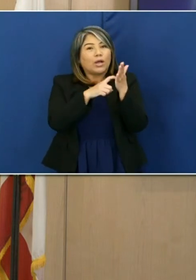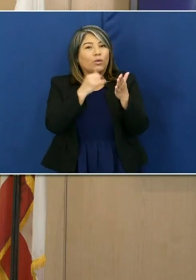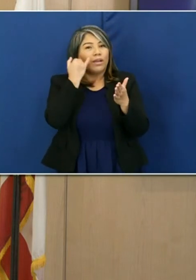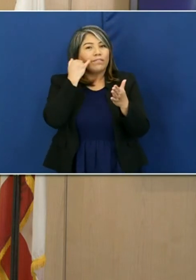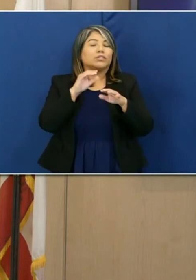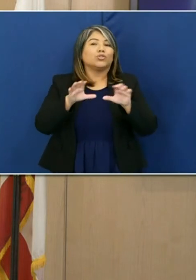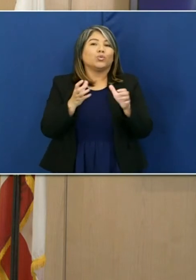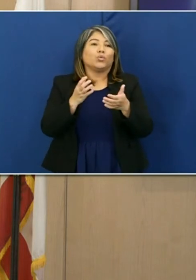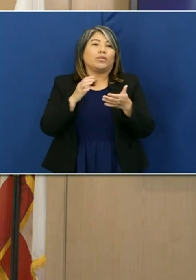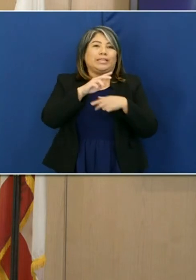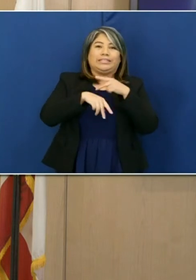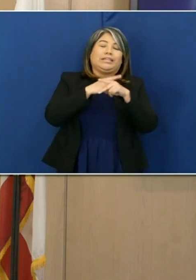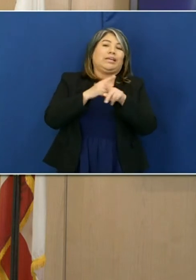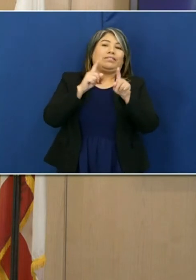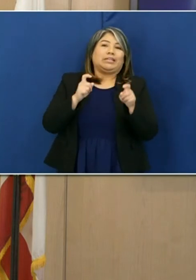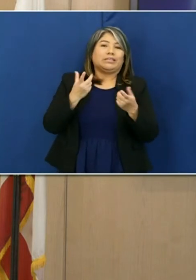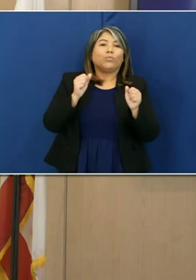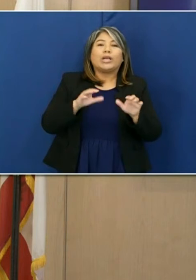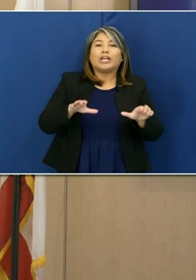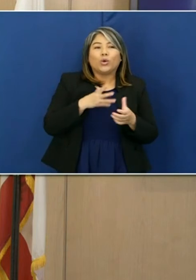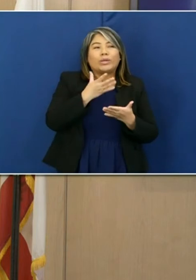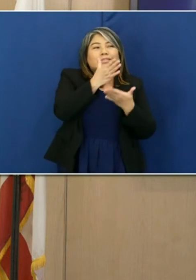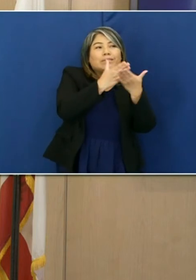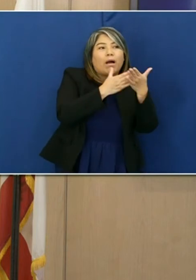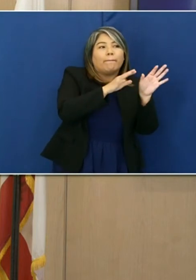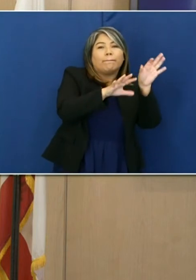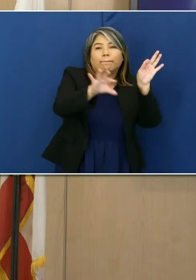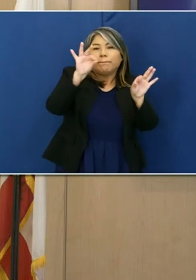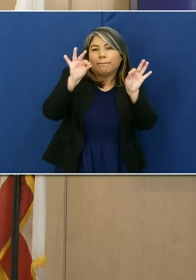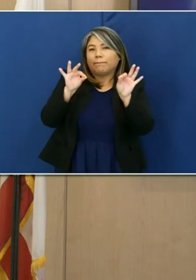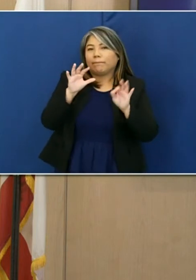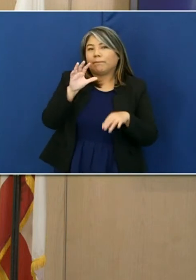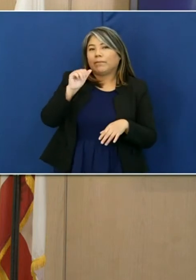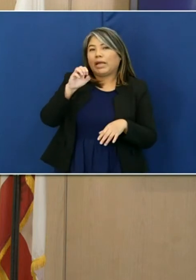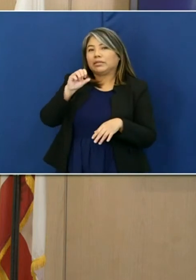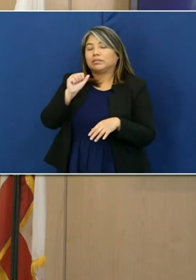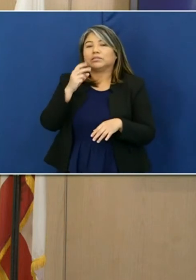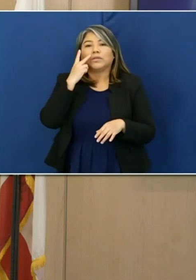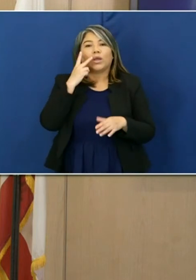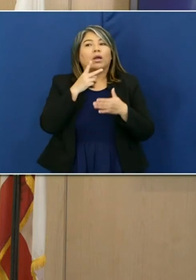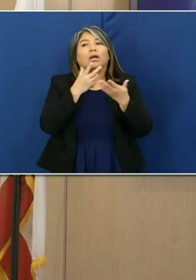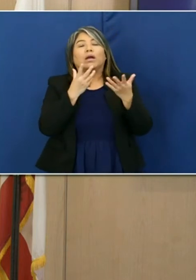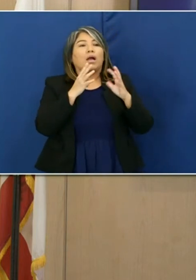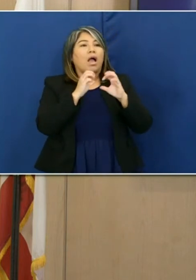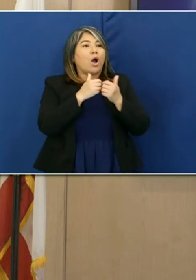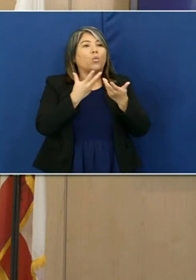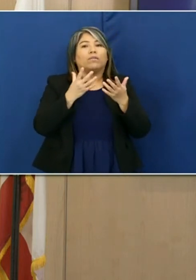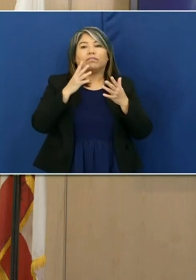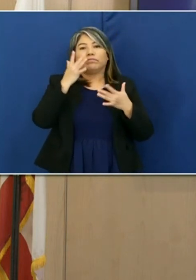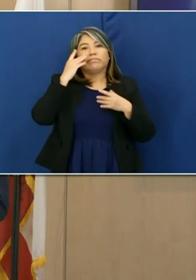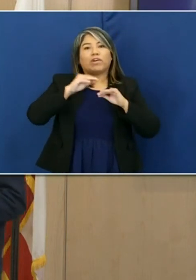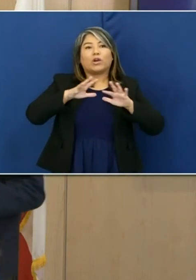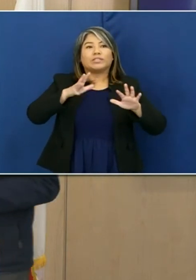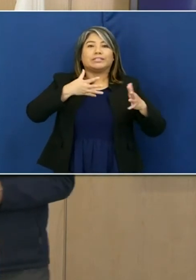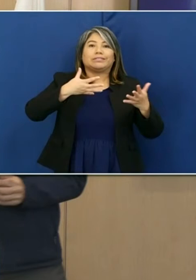we can do in selected cases and will continue to do to see what viruses circulate here in San Diego.